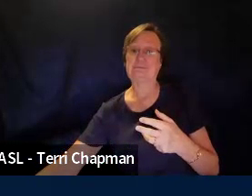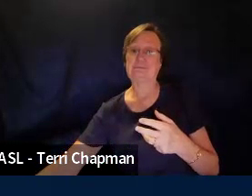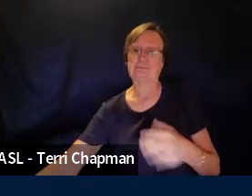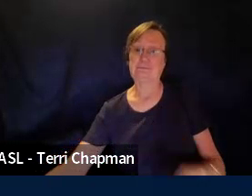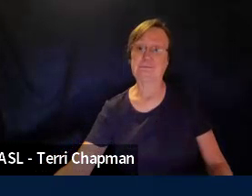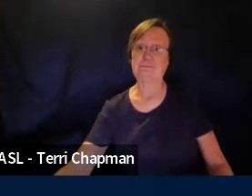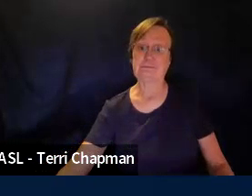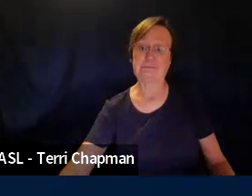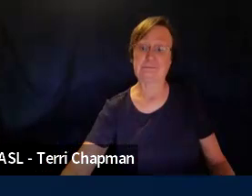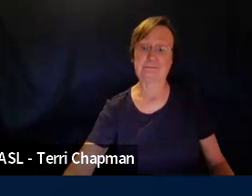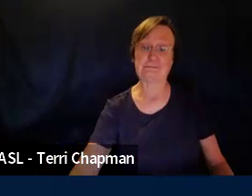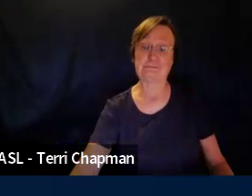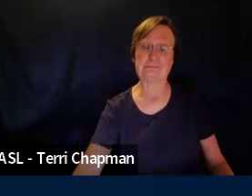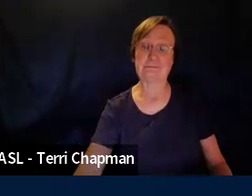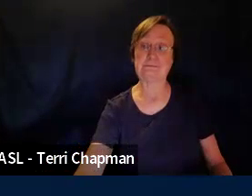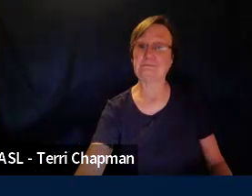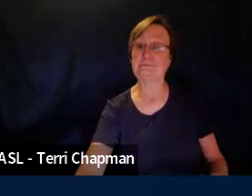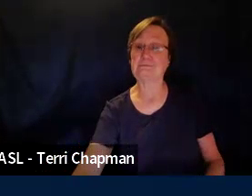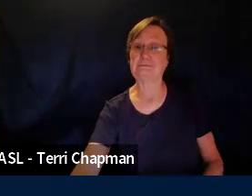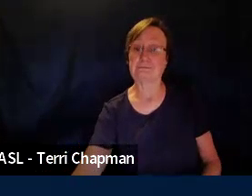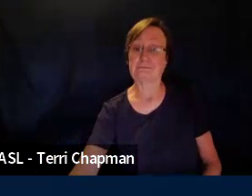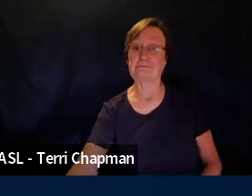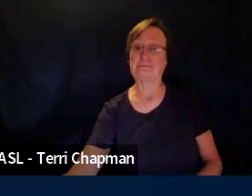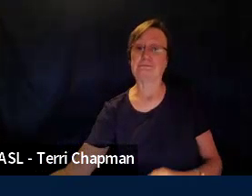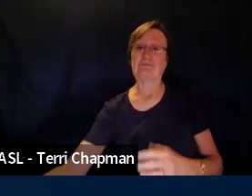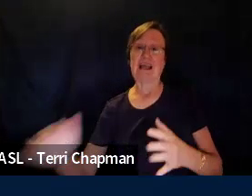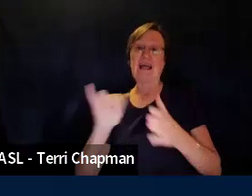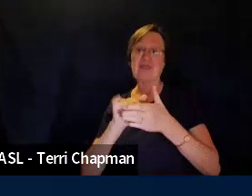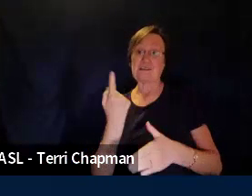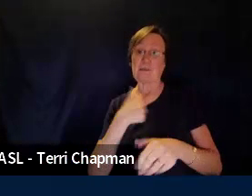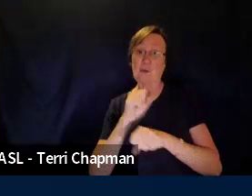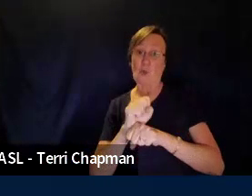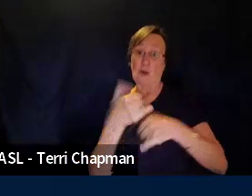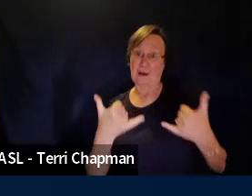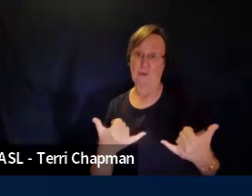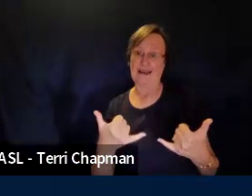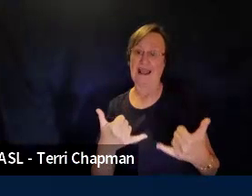stakeholders to say that more clearly. And so that's something we're working on right now.